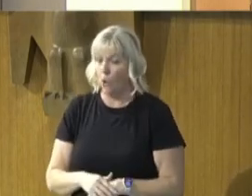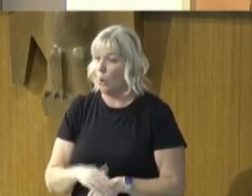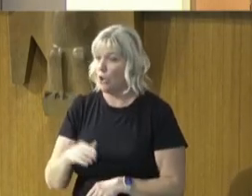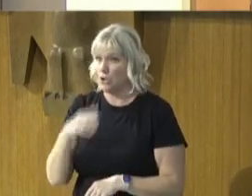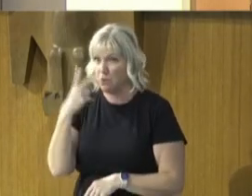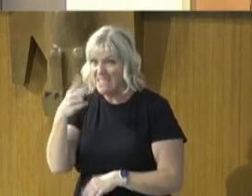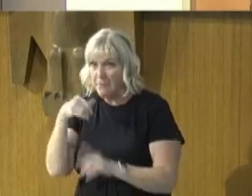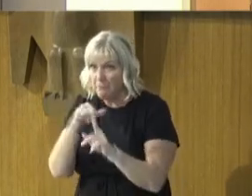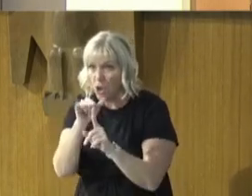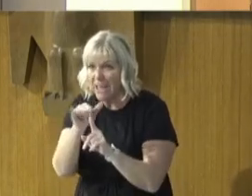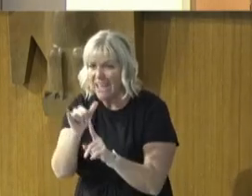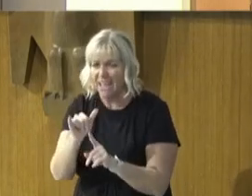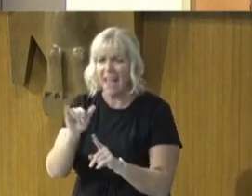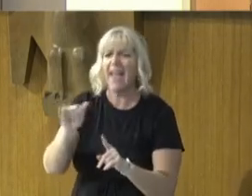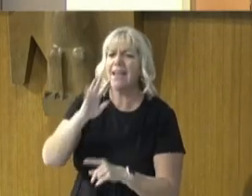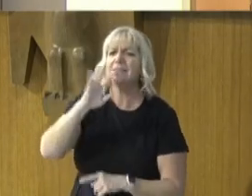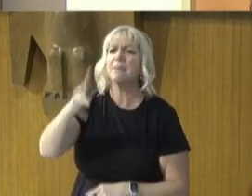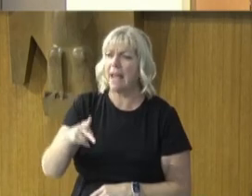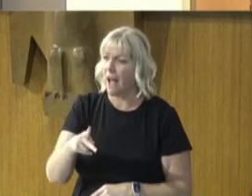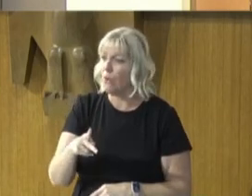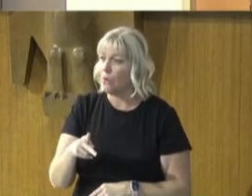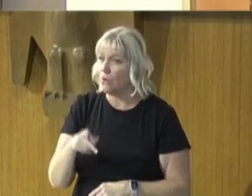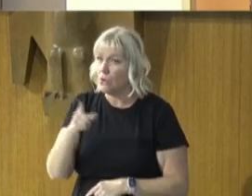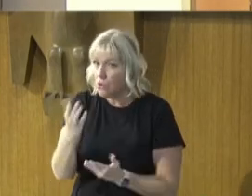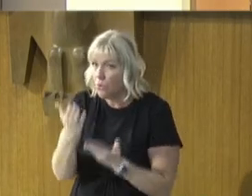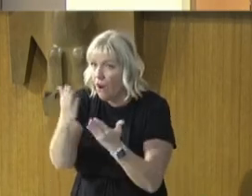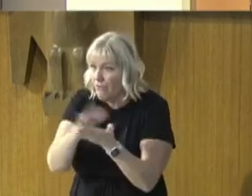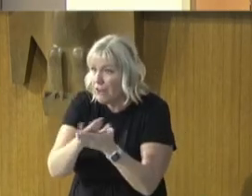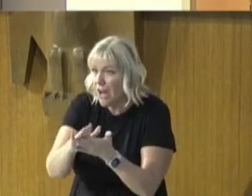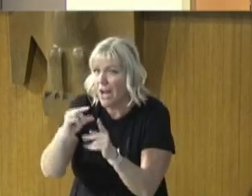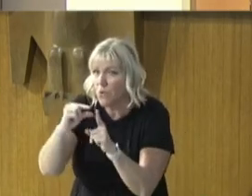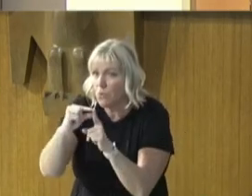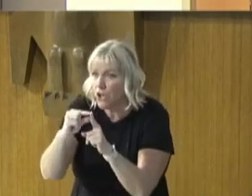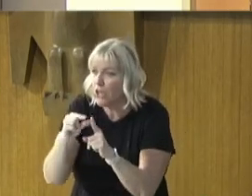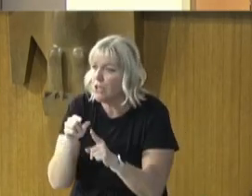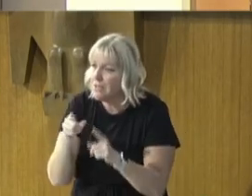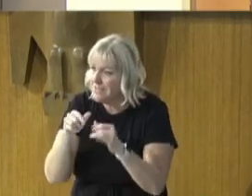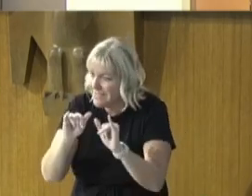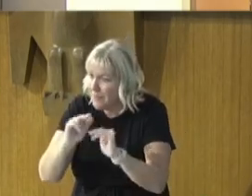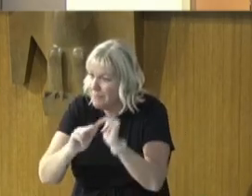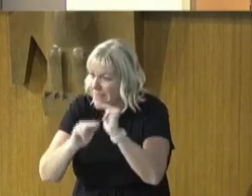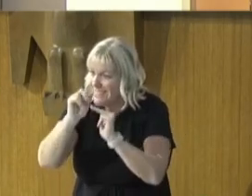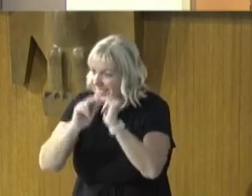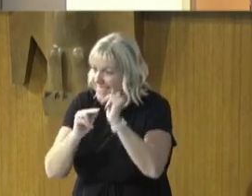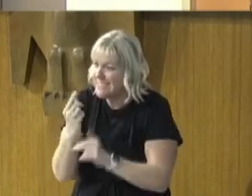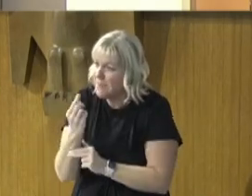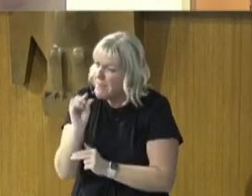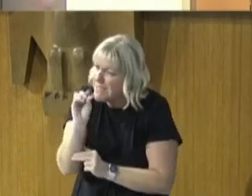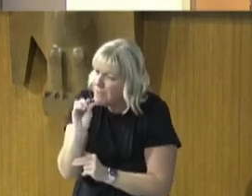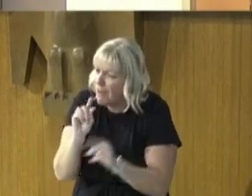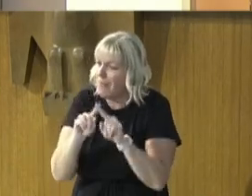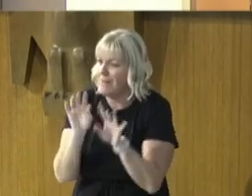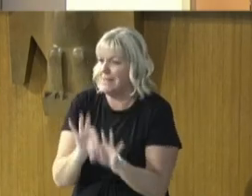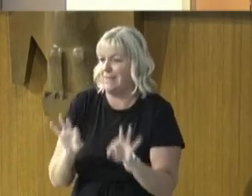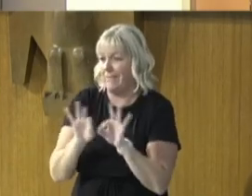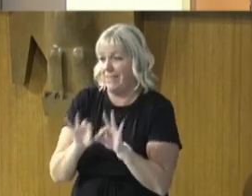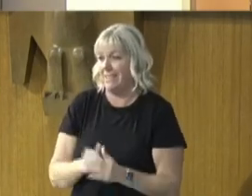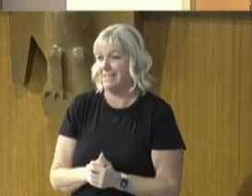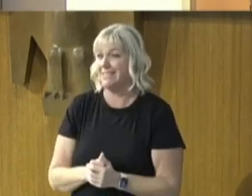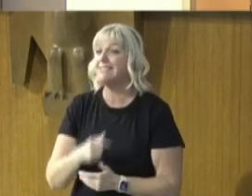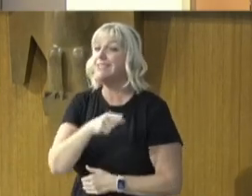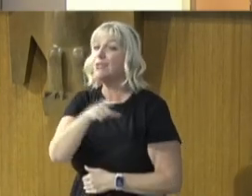kind word to someone, you are building something small but significant. And to my tall friends,